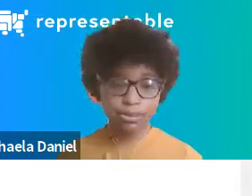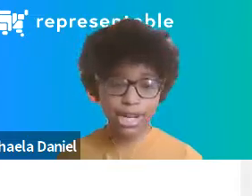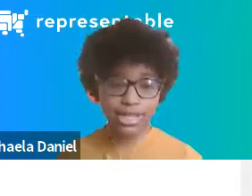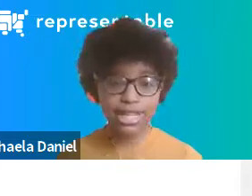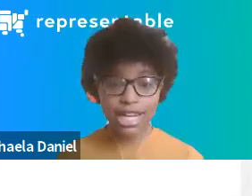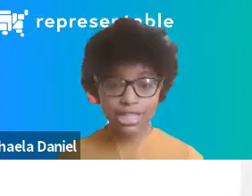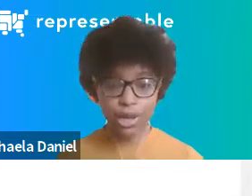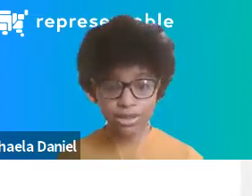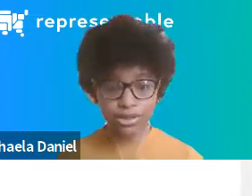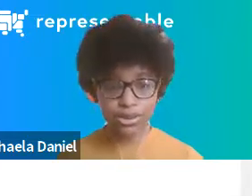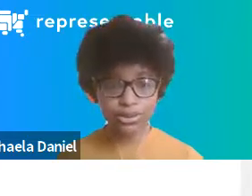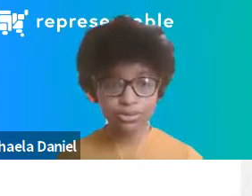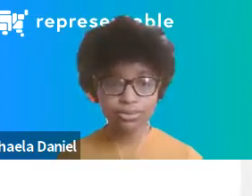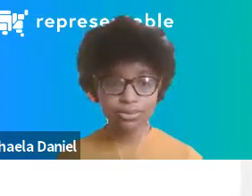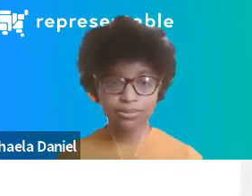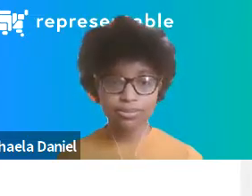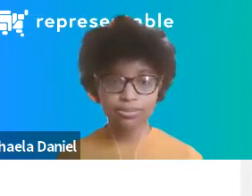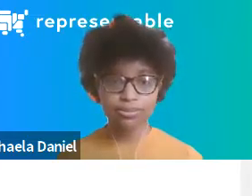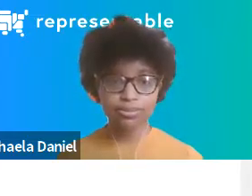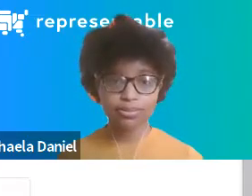exact same process I just walked you through.